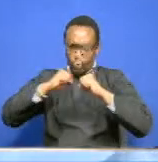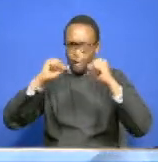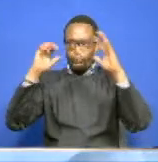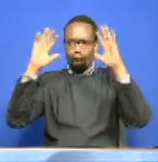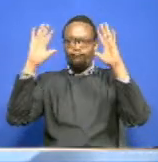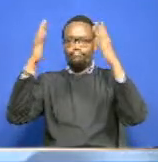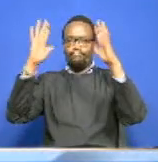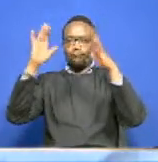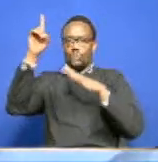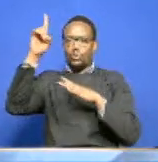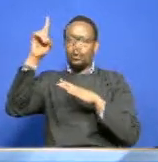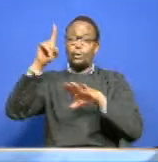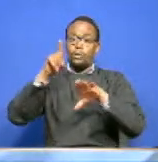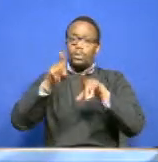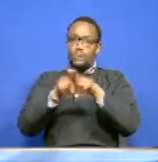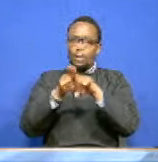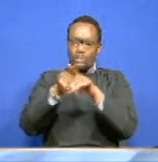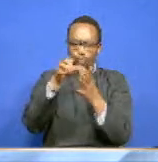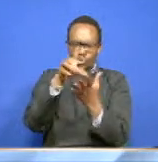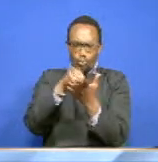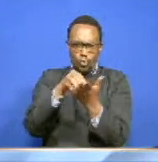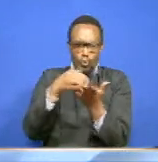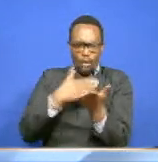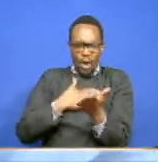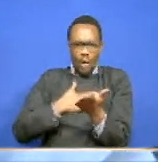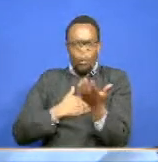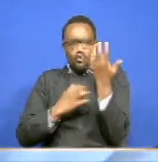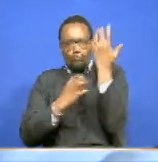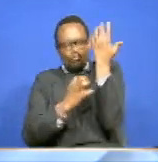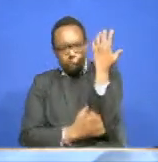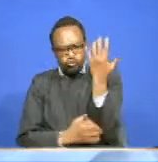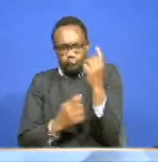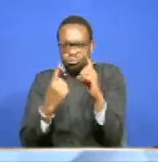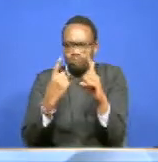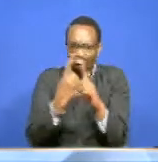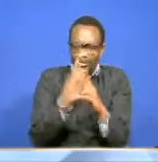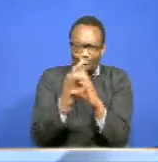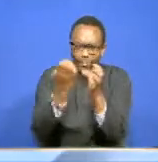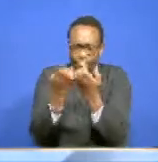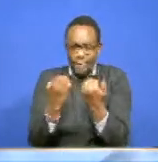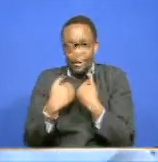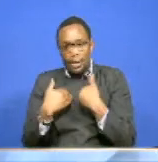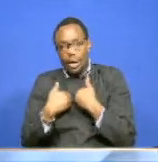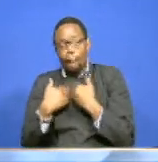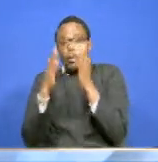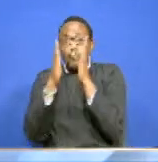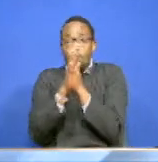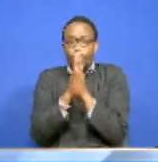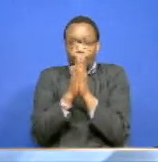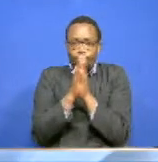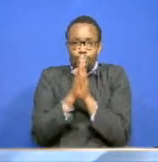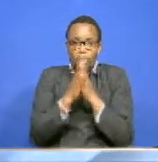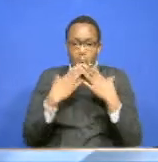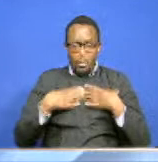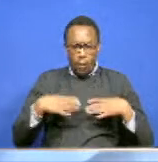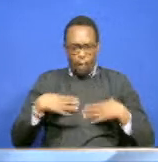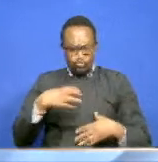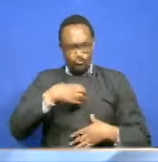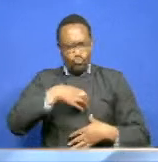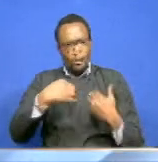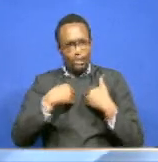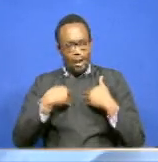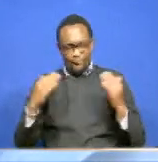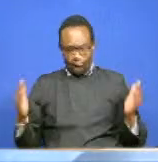you. In this situation of need and lack, we pray, Father, that you encourage those who have been